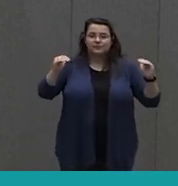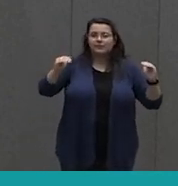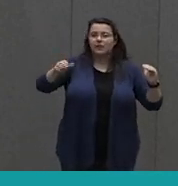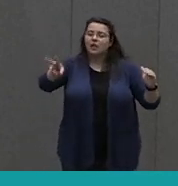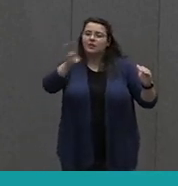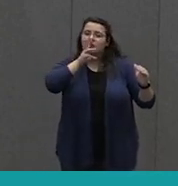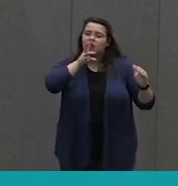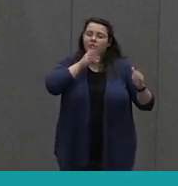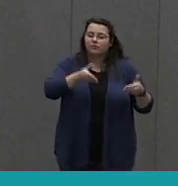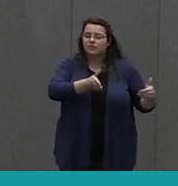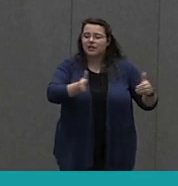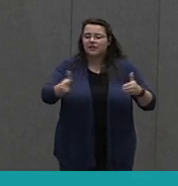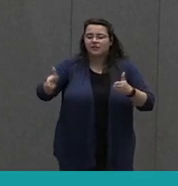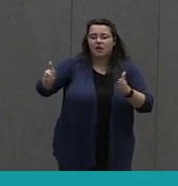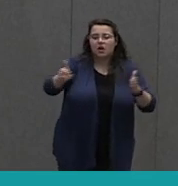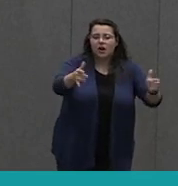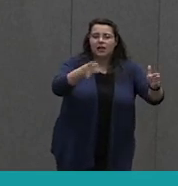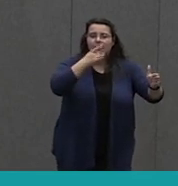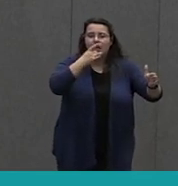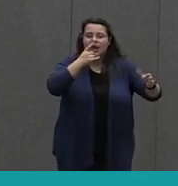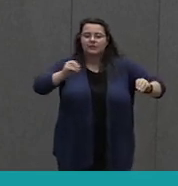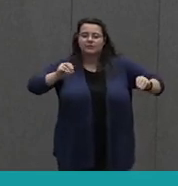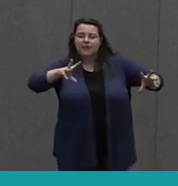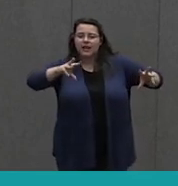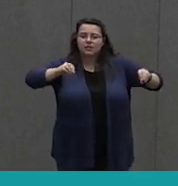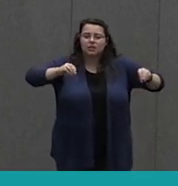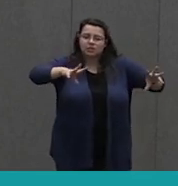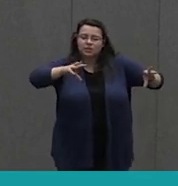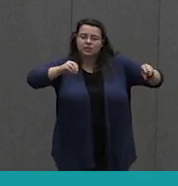But think about it. Without me?